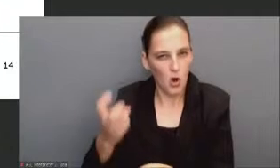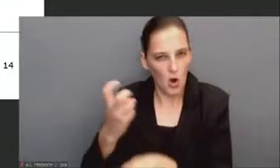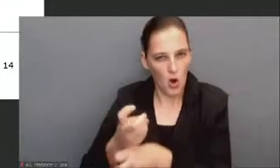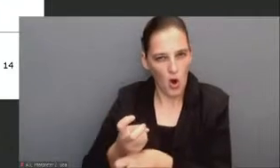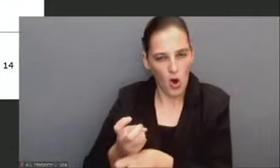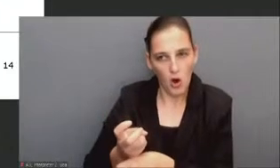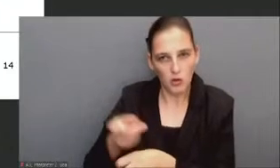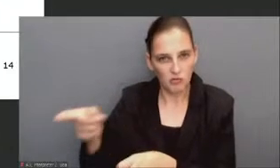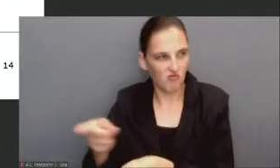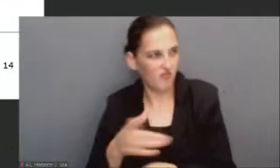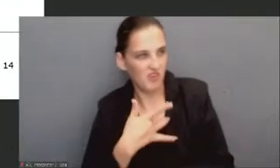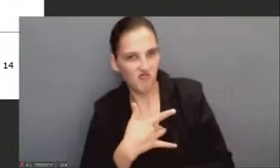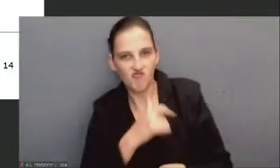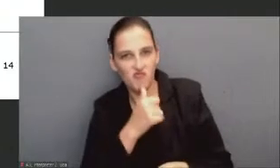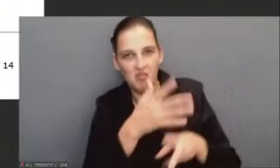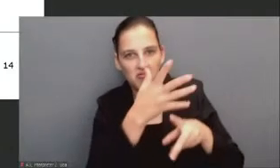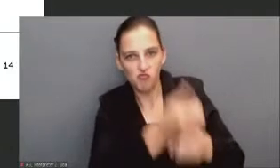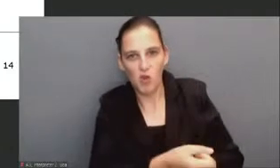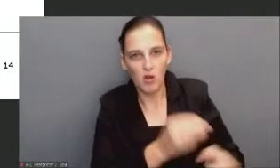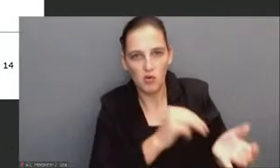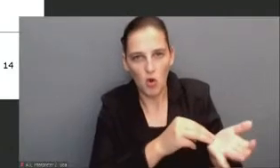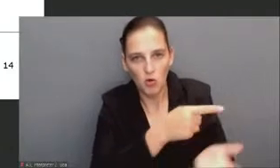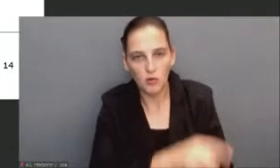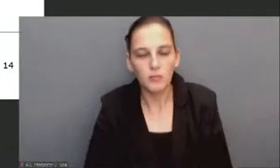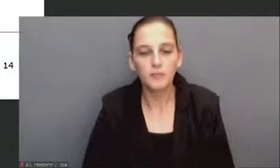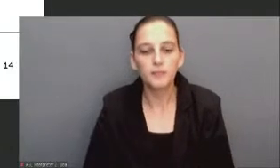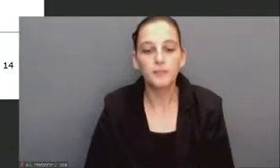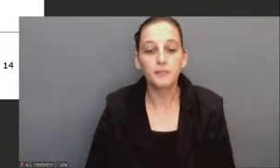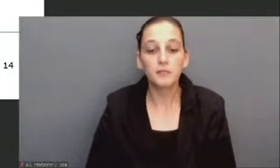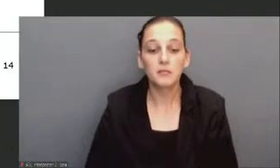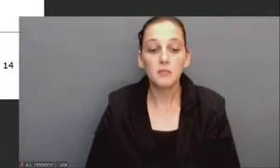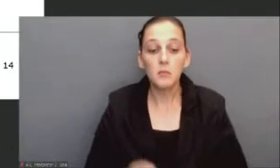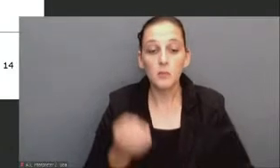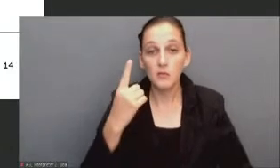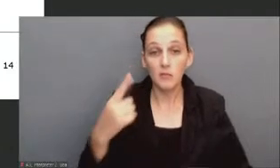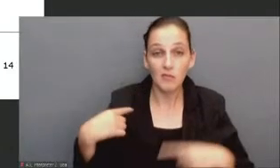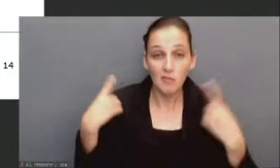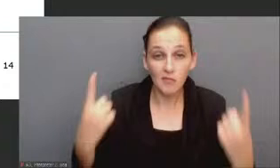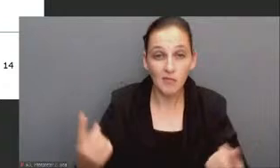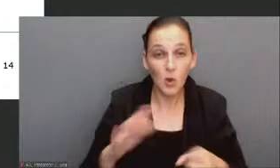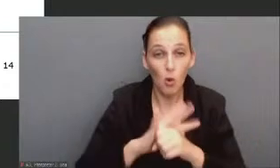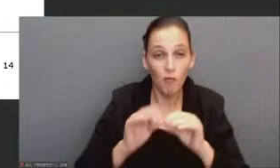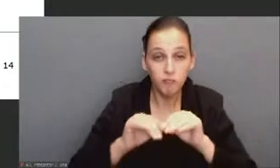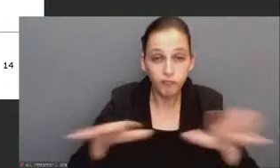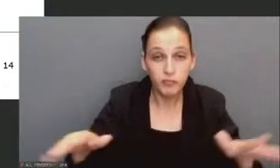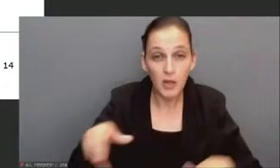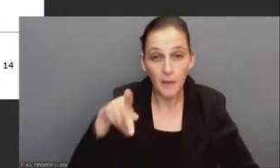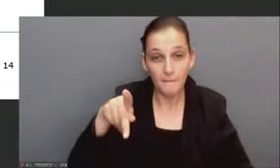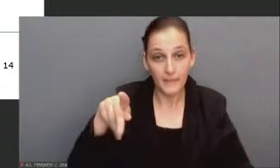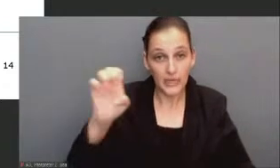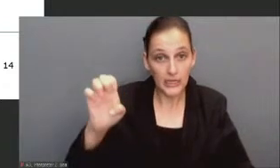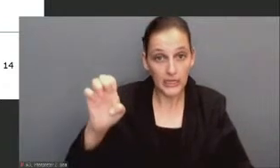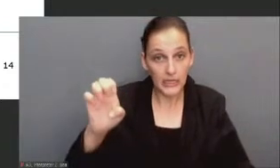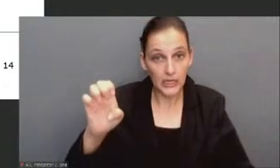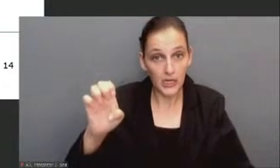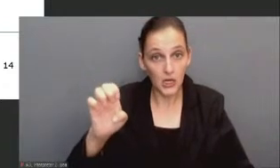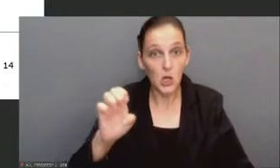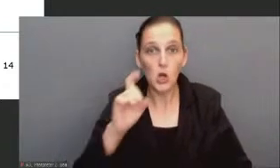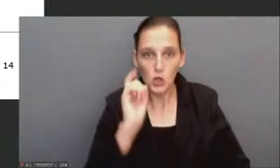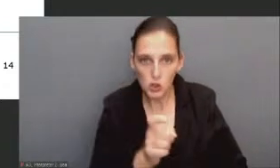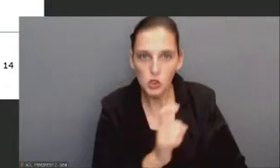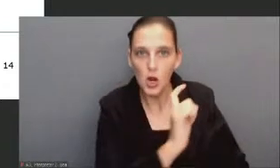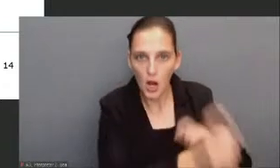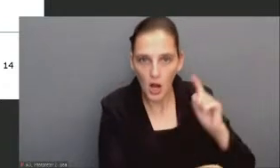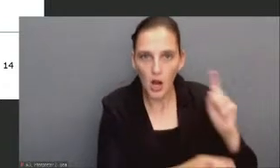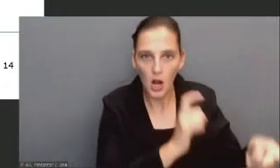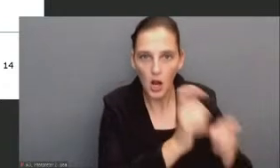4. Throughout the pandemic, the PPE supplies should have gone to protect the people that were at most